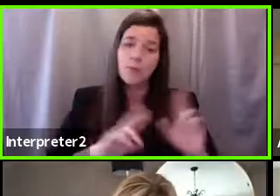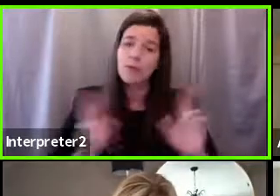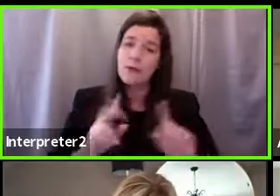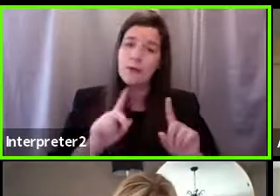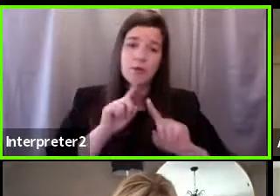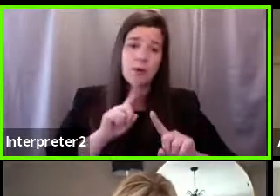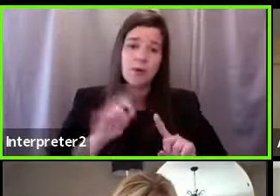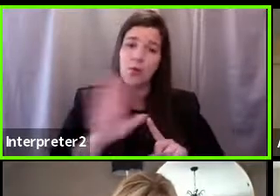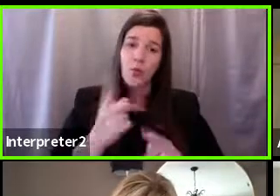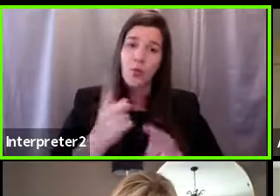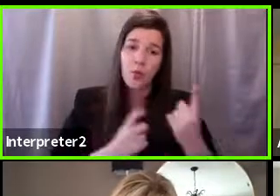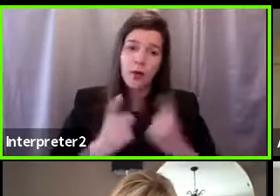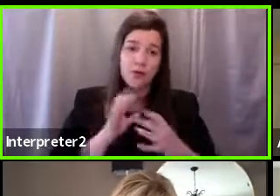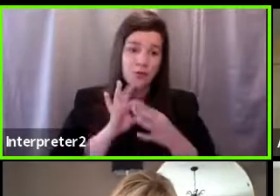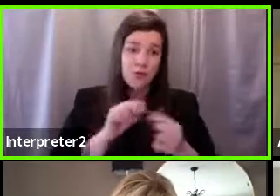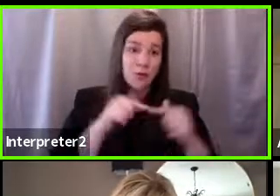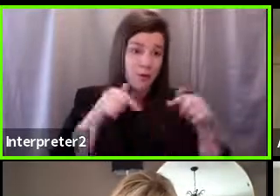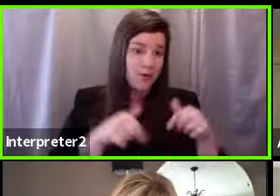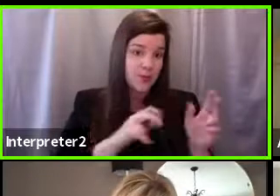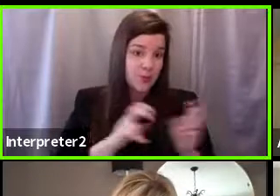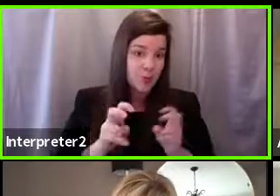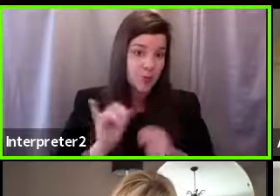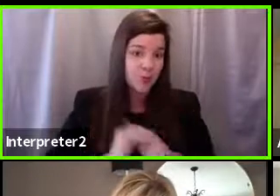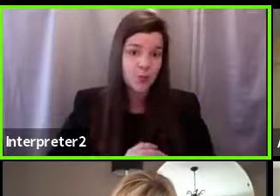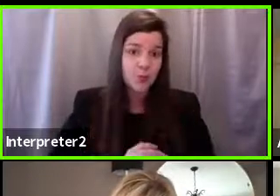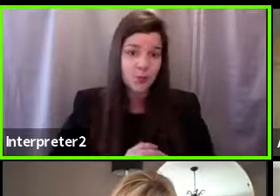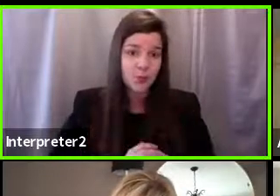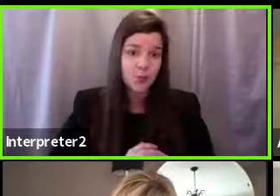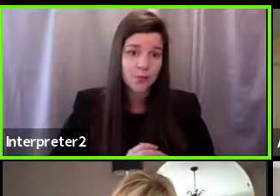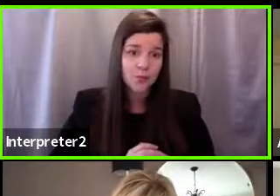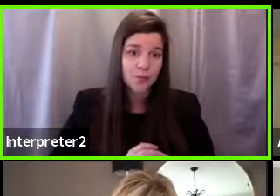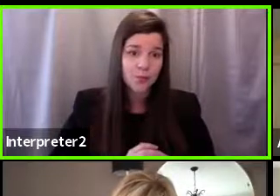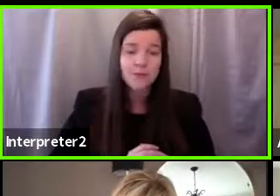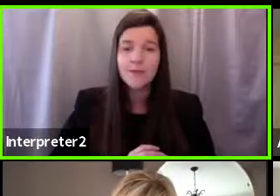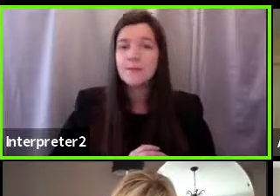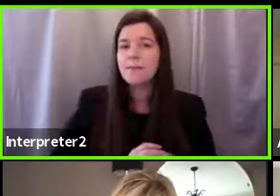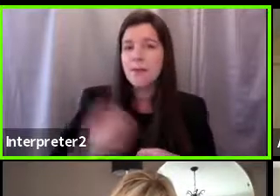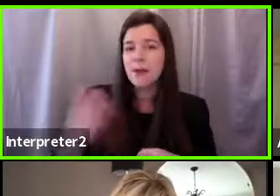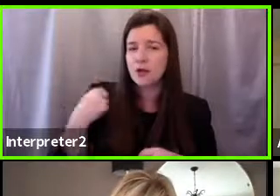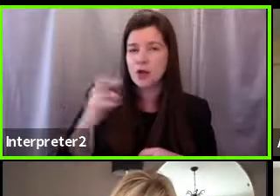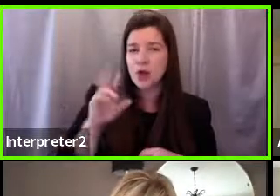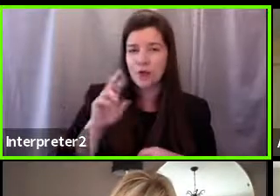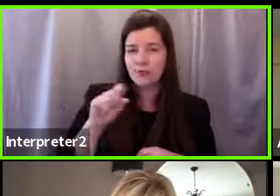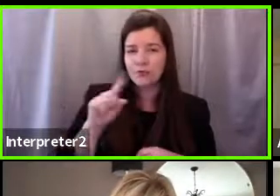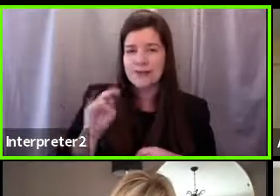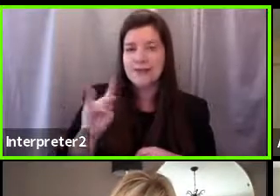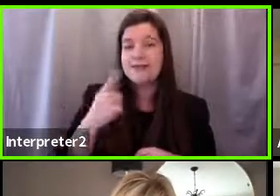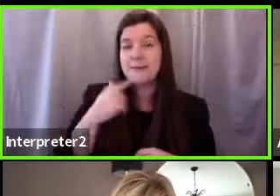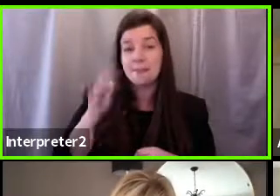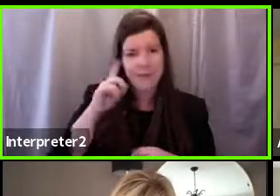or other matters. Wonderful, thank you. And I understand that Ms. Lorraine Smith